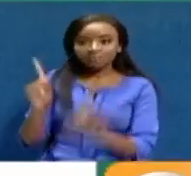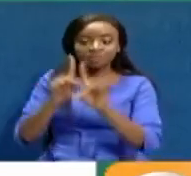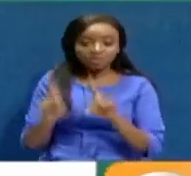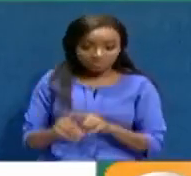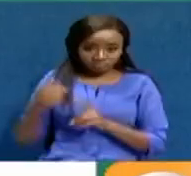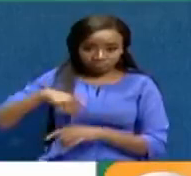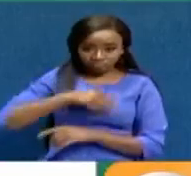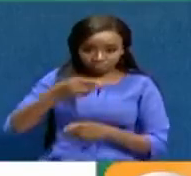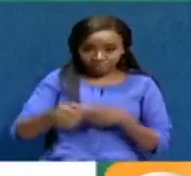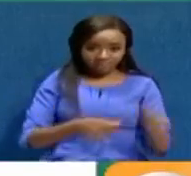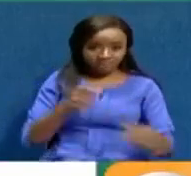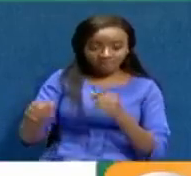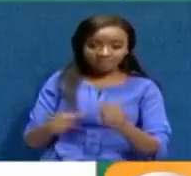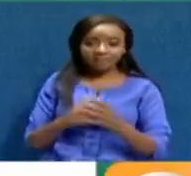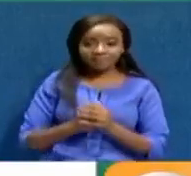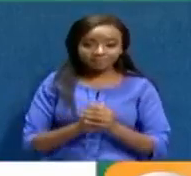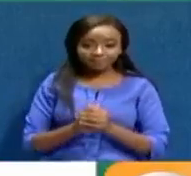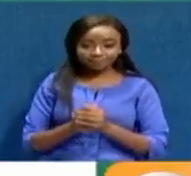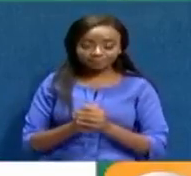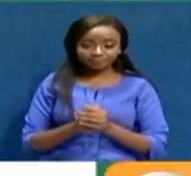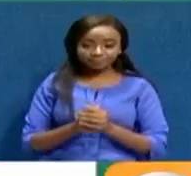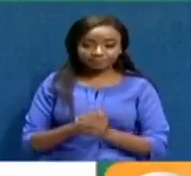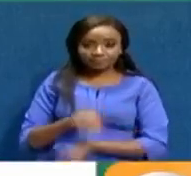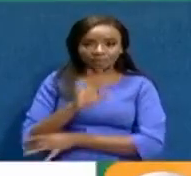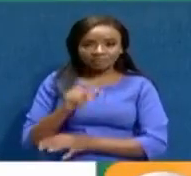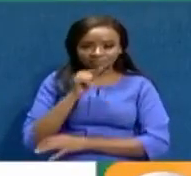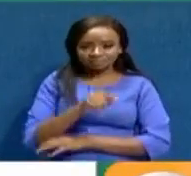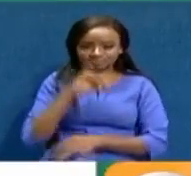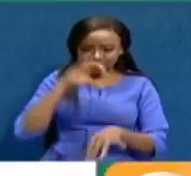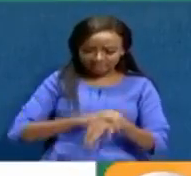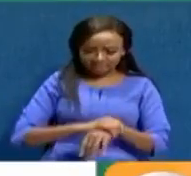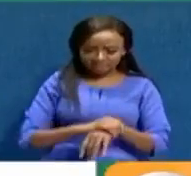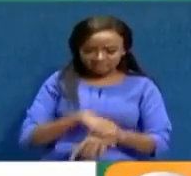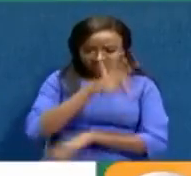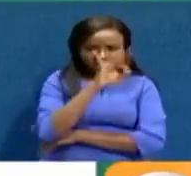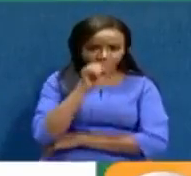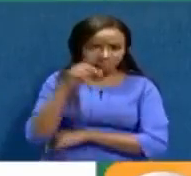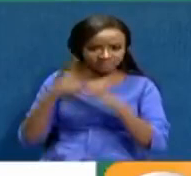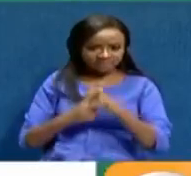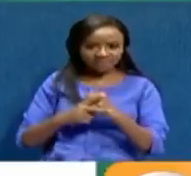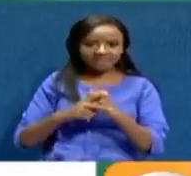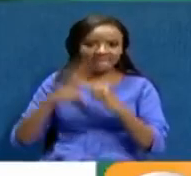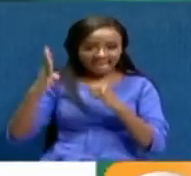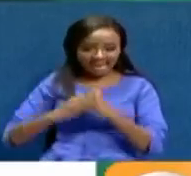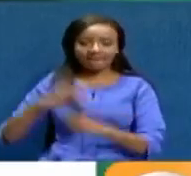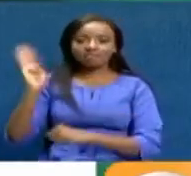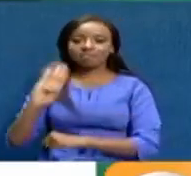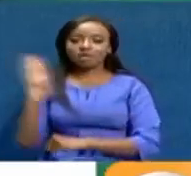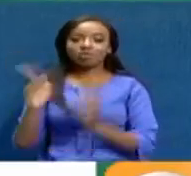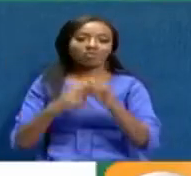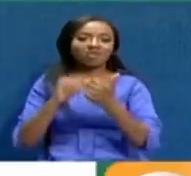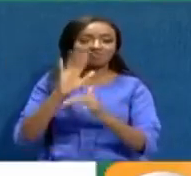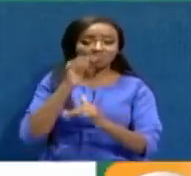we paid Cop Holding Cooperative Society, we paid them out of this, they received 3.79 billion, which they